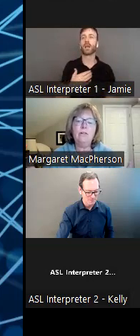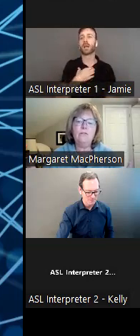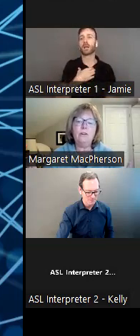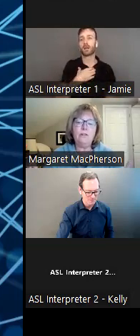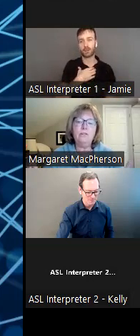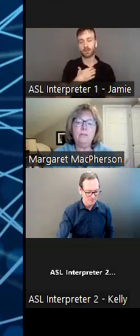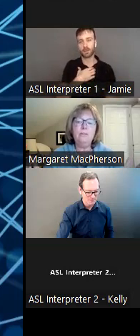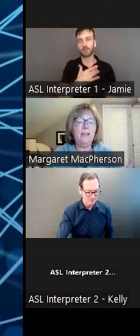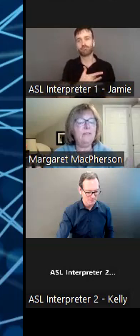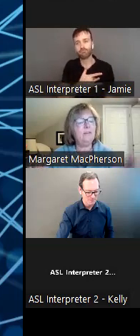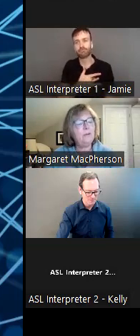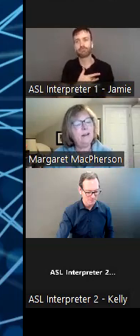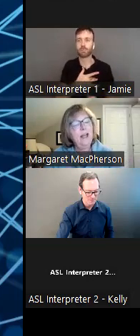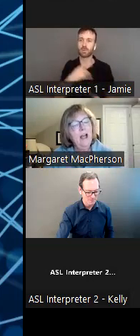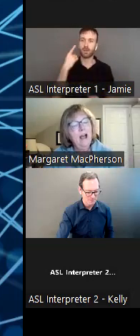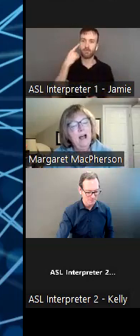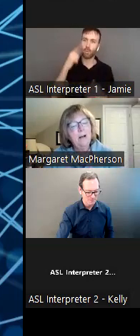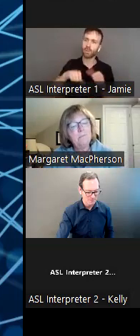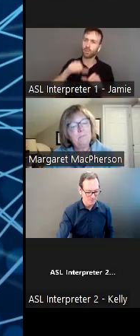in our struggle too. Yes, that's right.